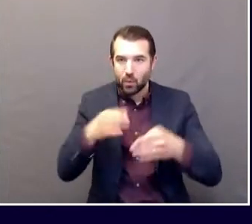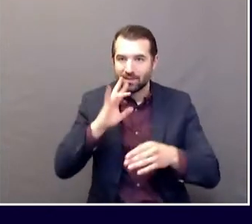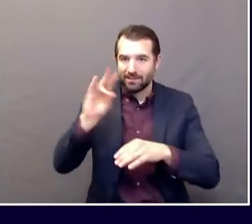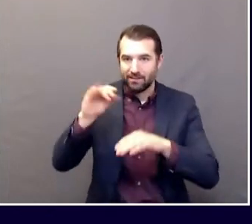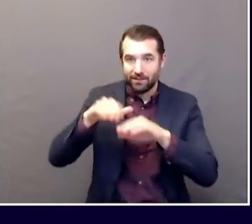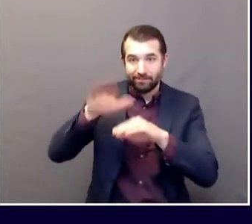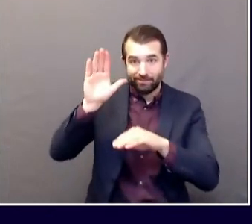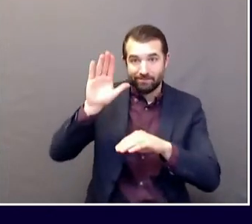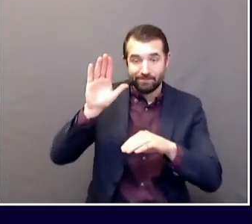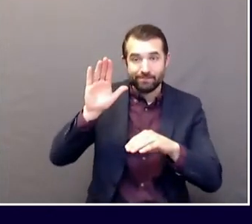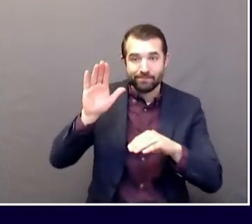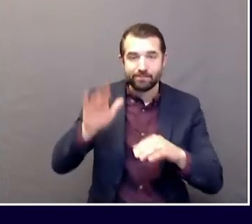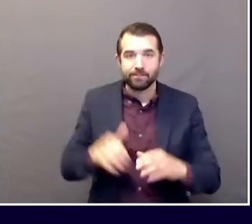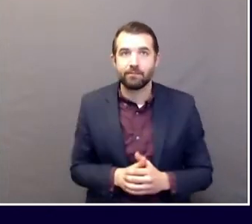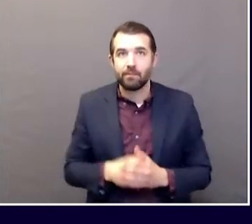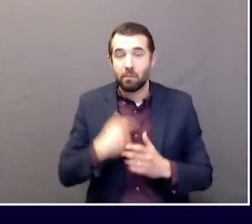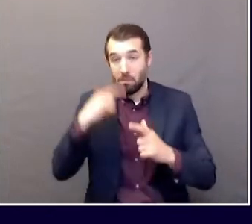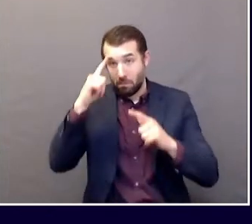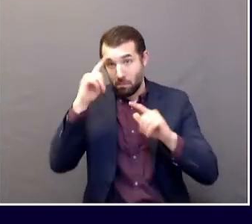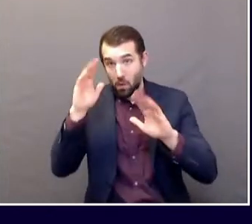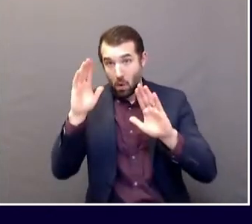to all the other Mainers soon.